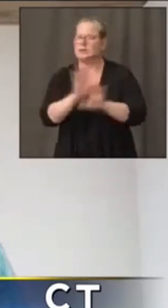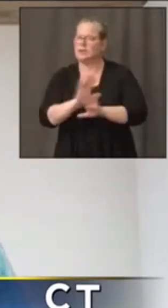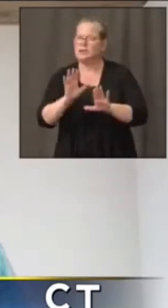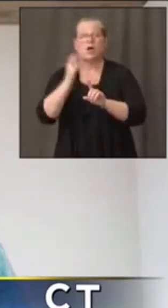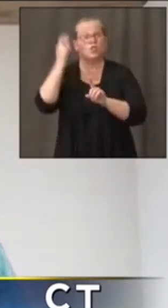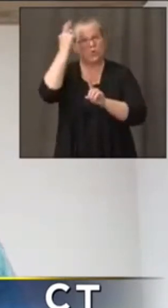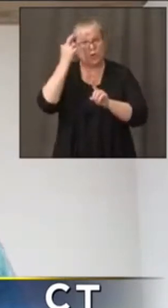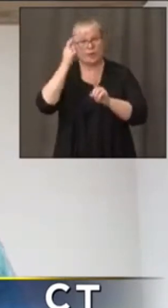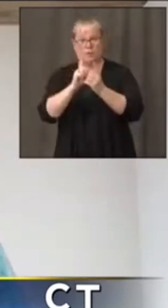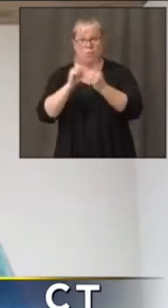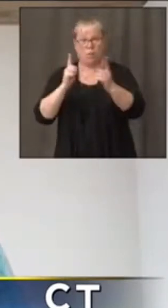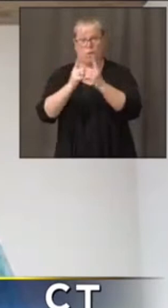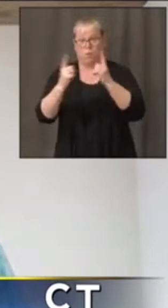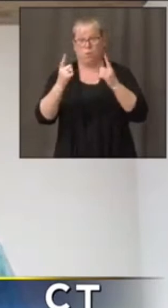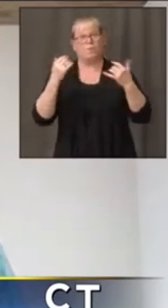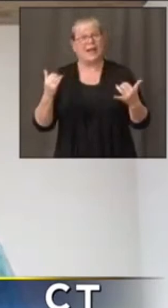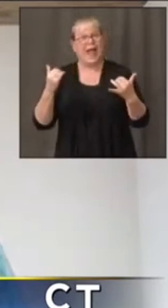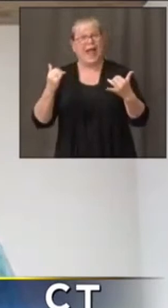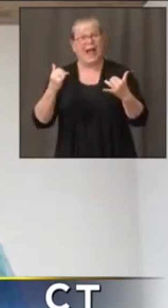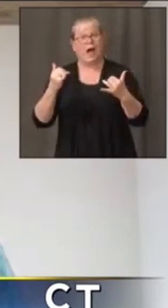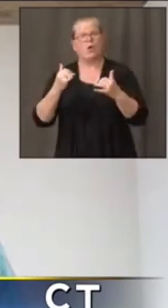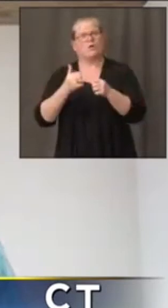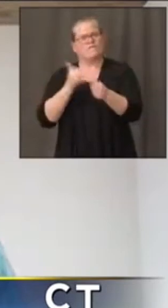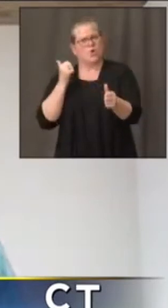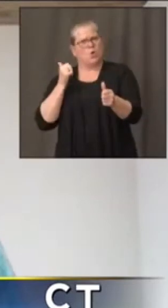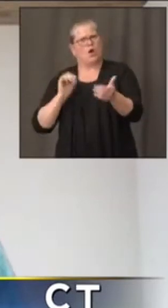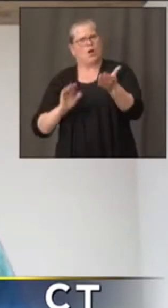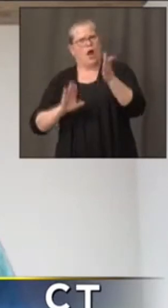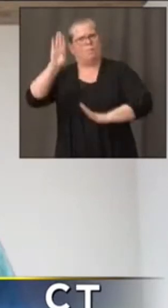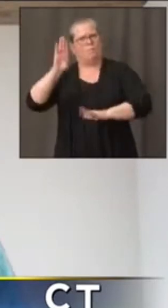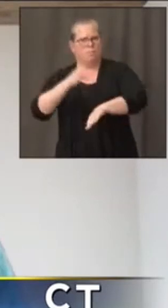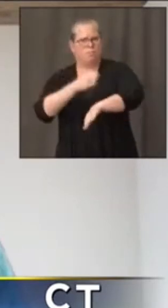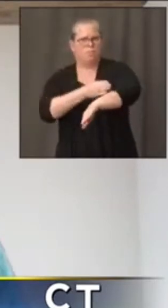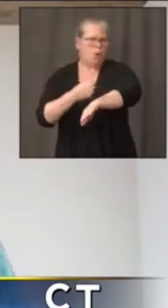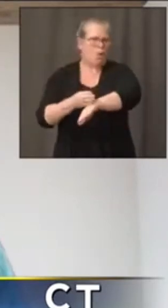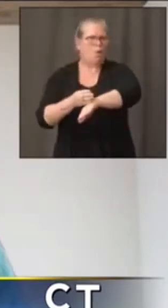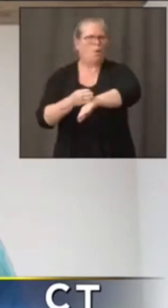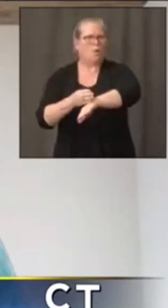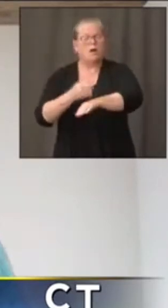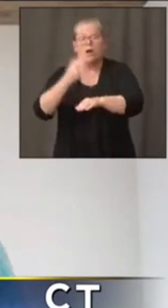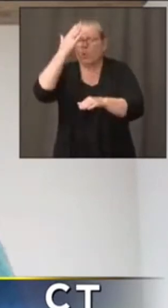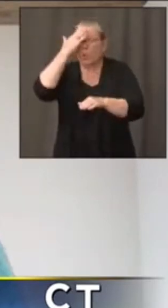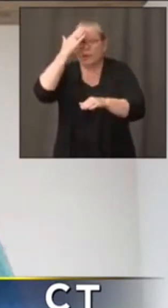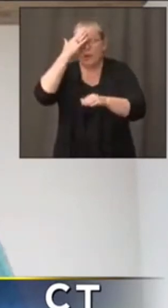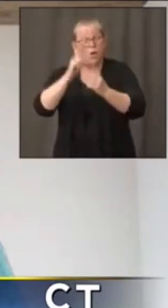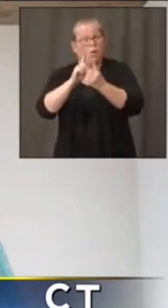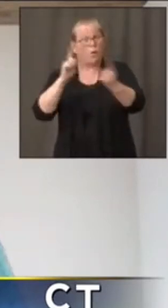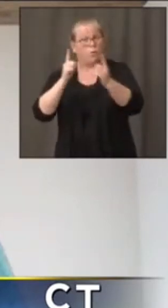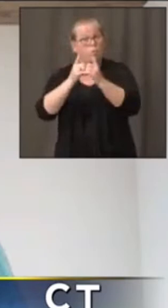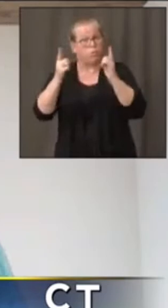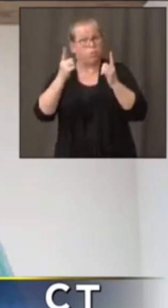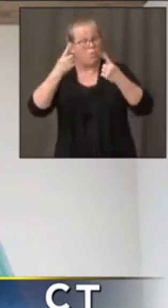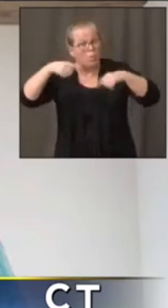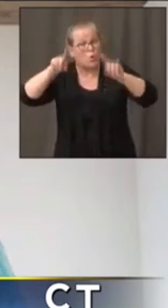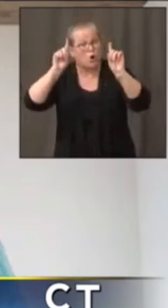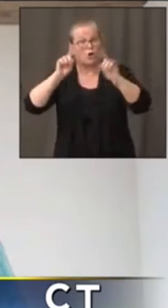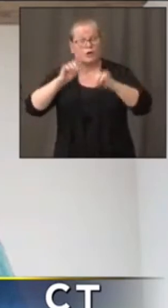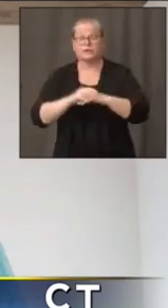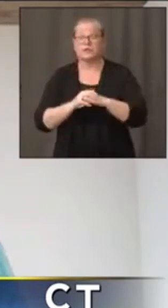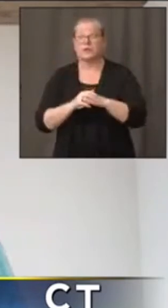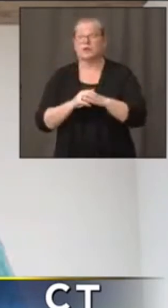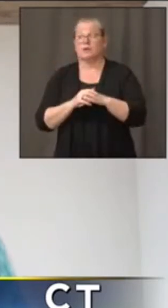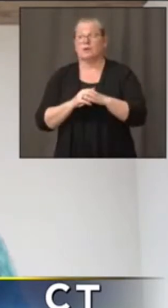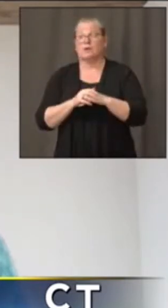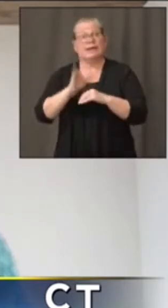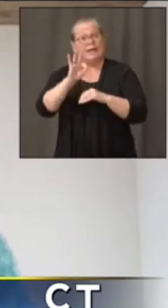we know it works we know that social distancing staying home if you if you if you